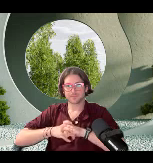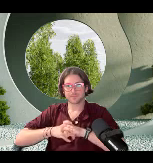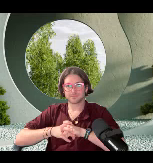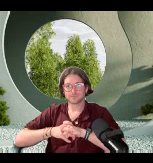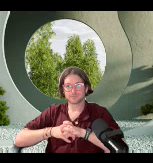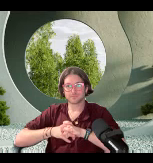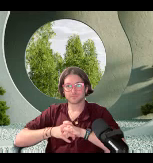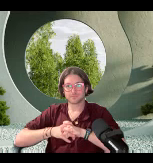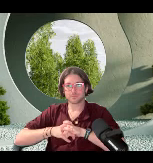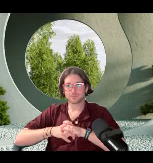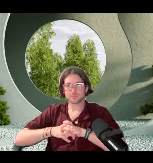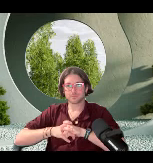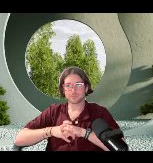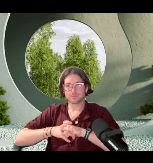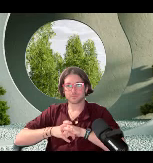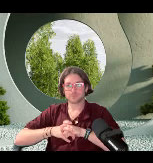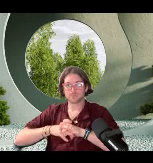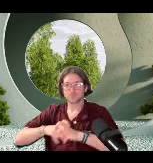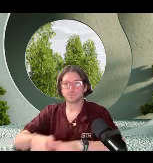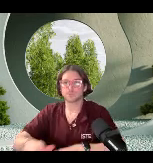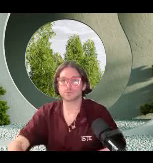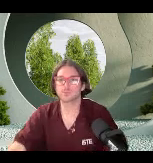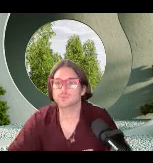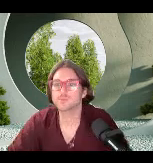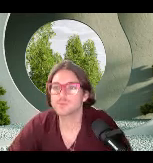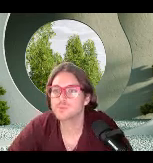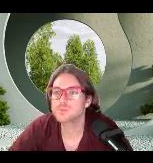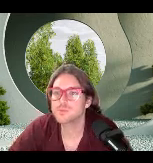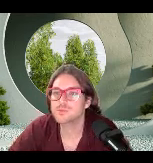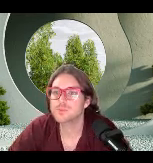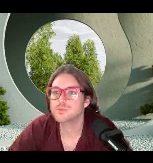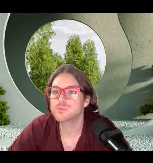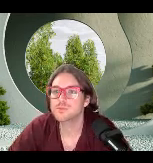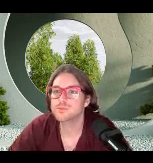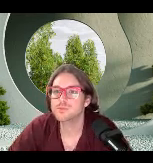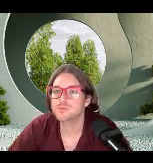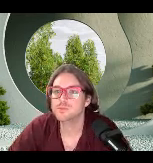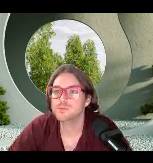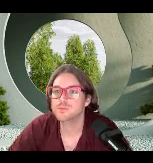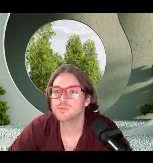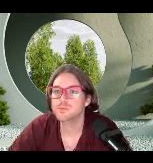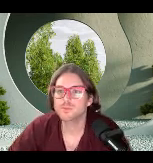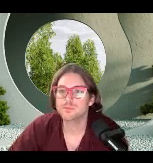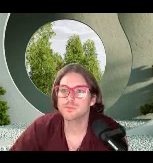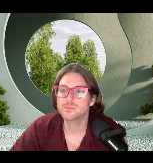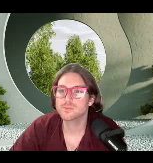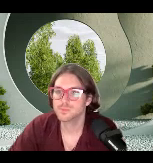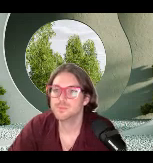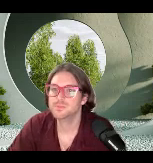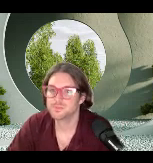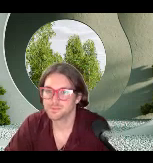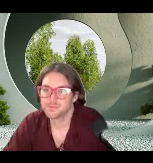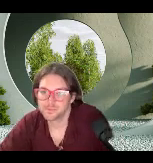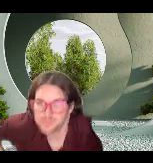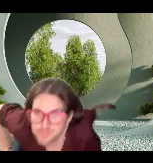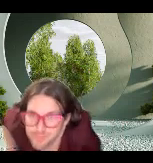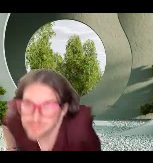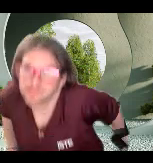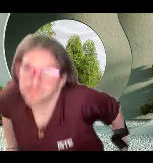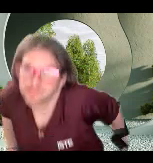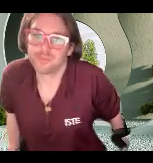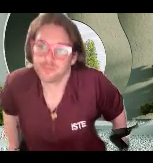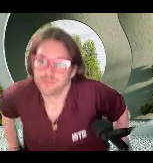still accessible, but it can get frustrating to someone, and it's just not as efficient for them to have to hear it twice. So we want to try